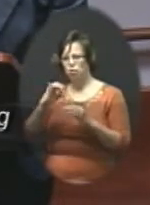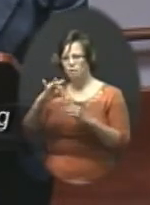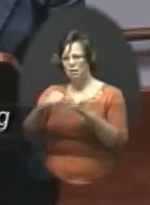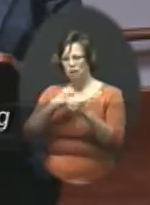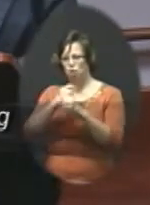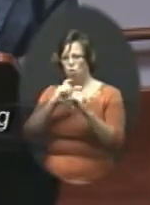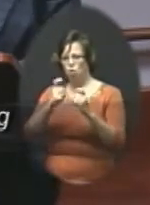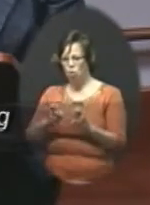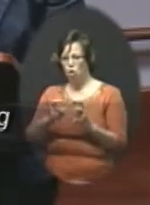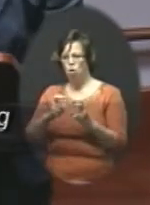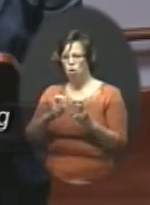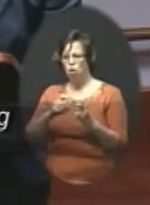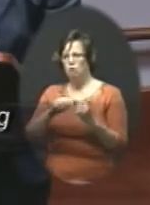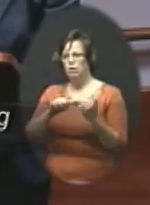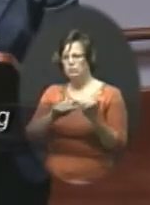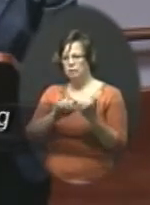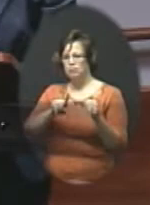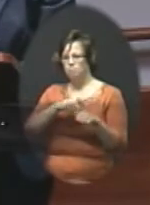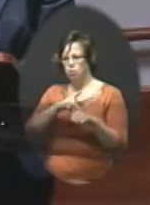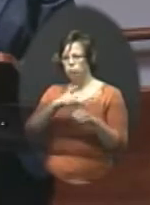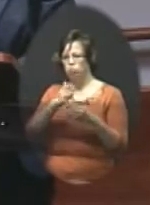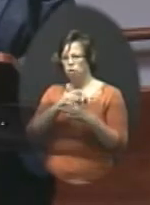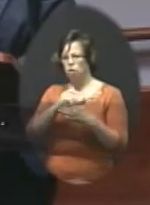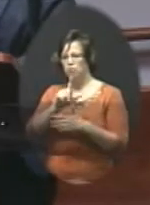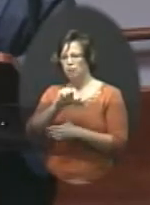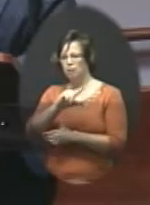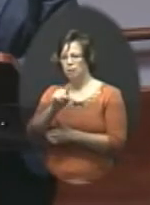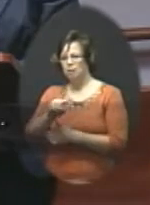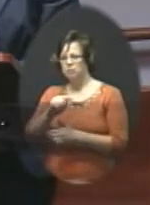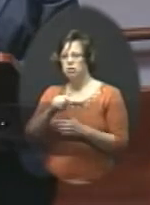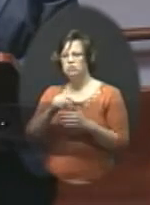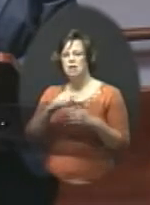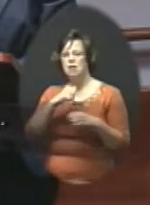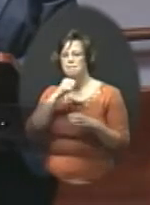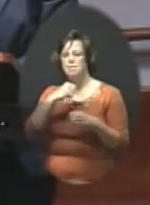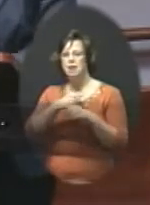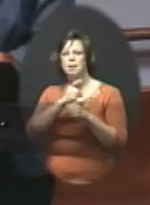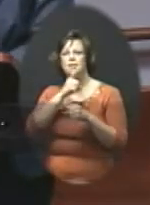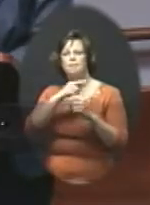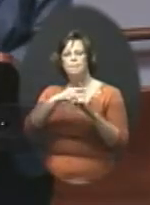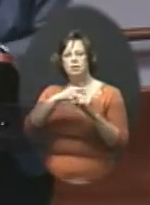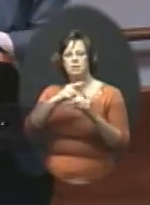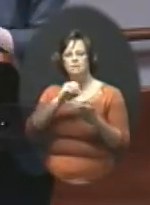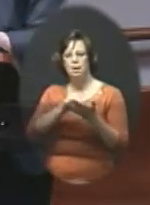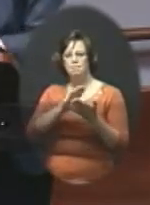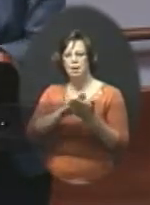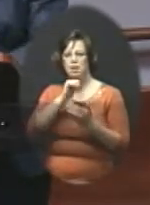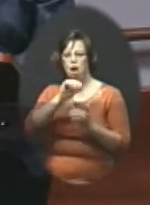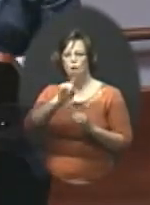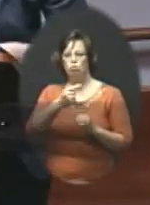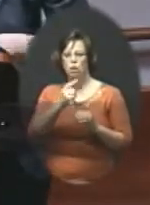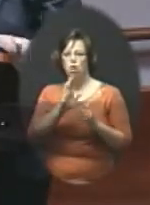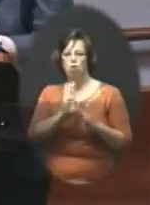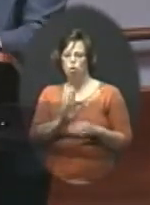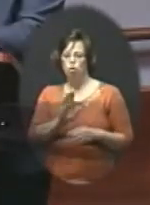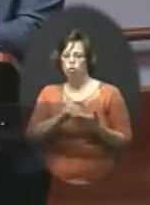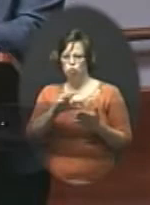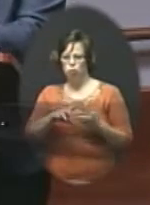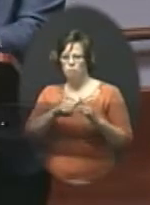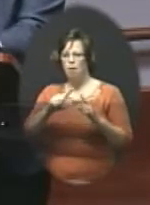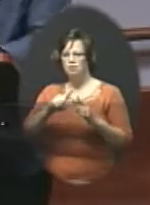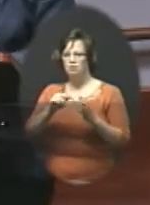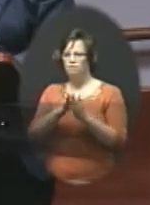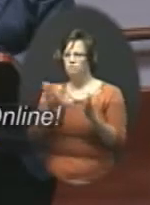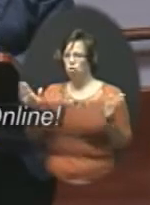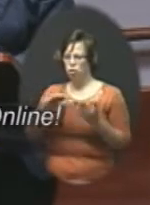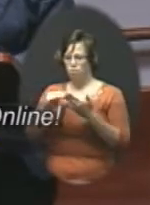Her assistant principal, J.J. Leibel, shared that Liz has made a positive impact not only on her Read 180 students, but the entire learning community at Pioneer Trail.